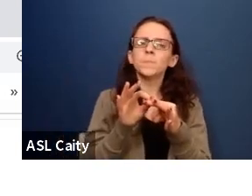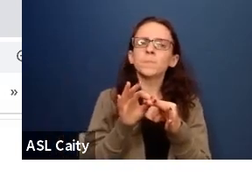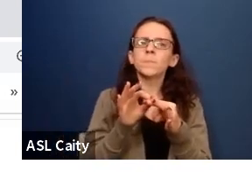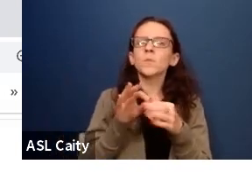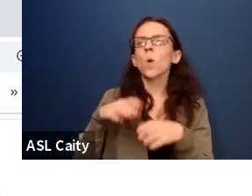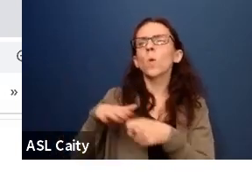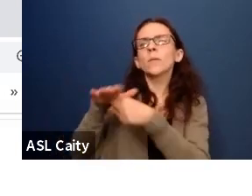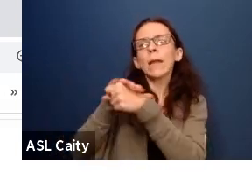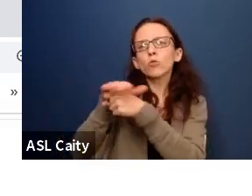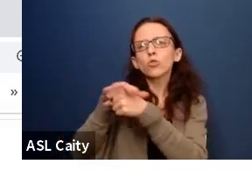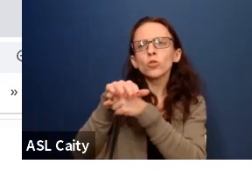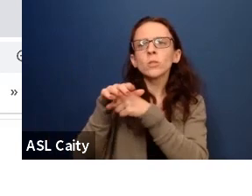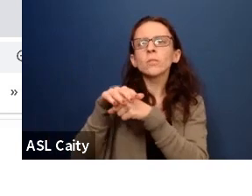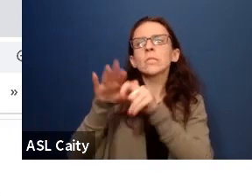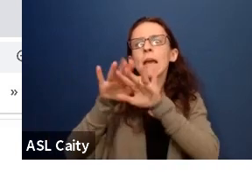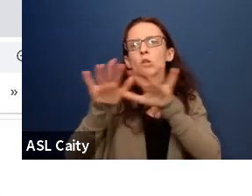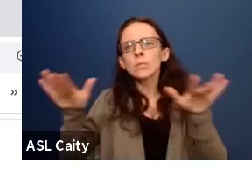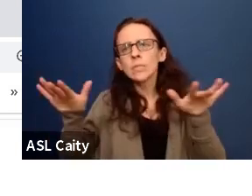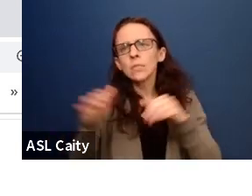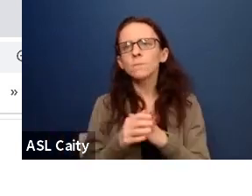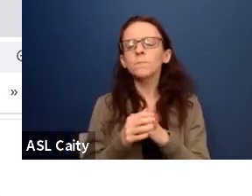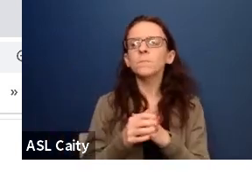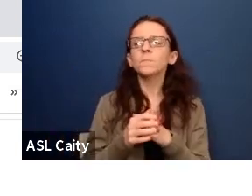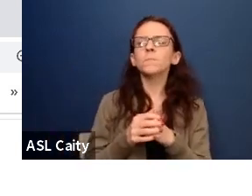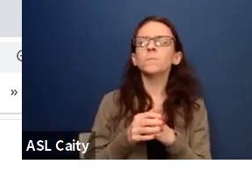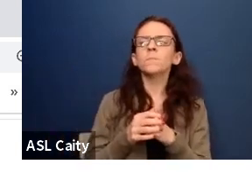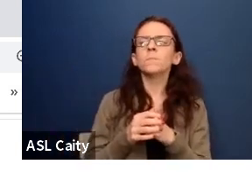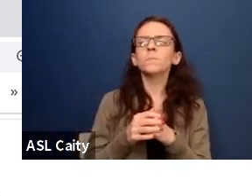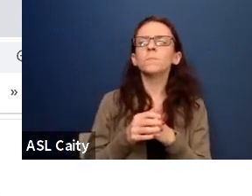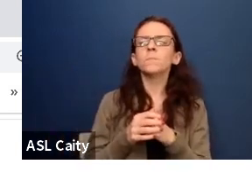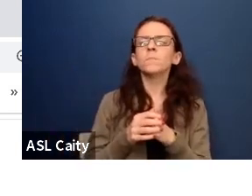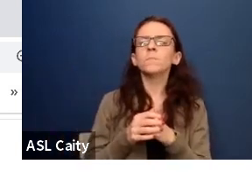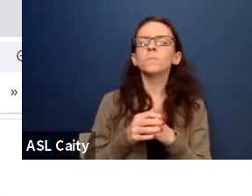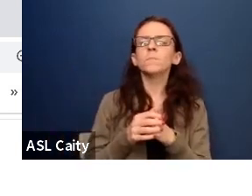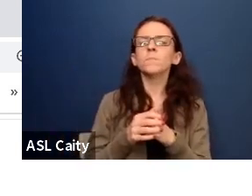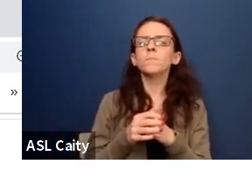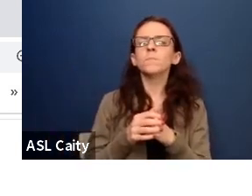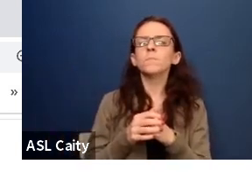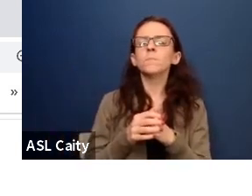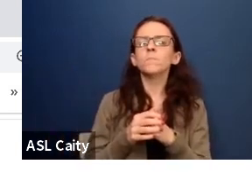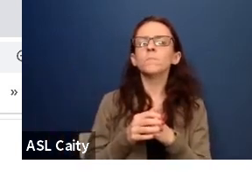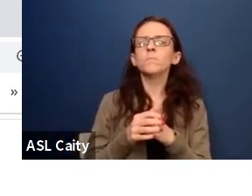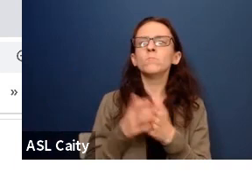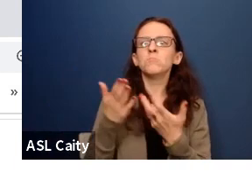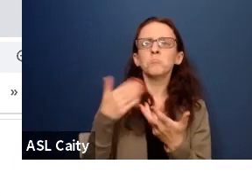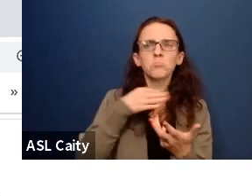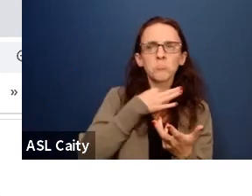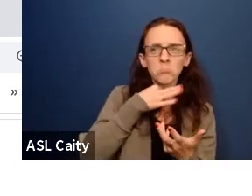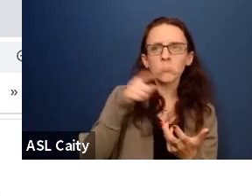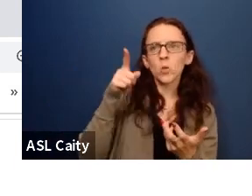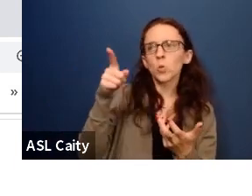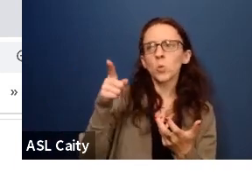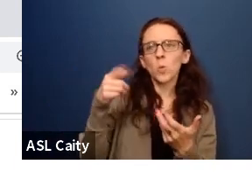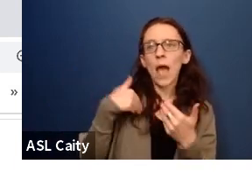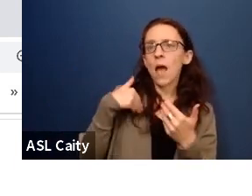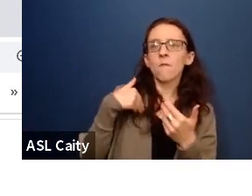neighborhood diversity. And so do you have additional information